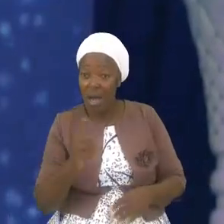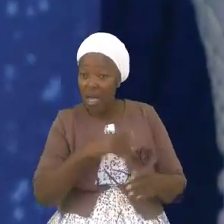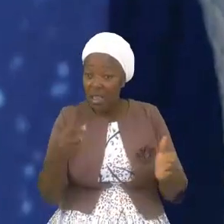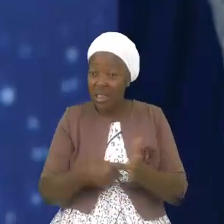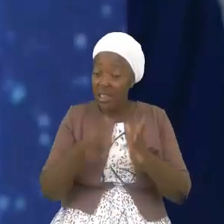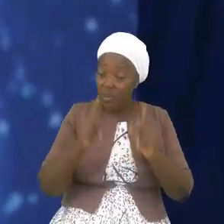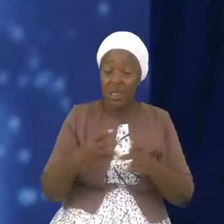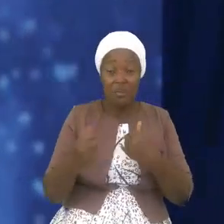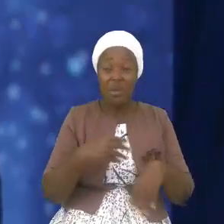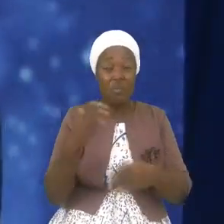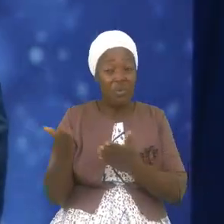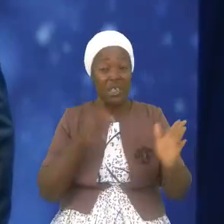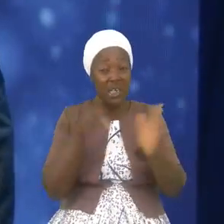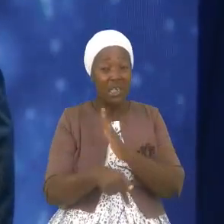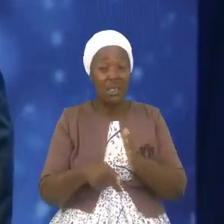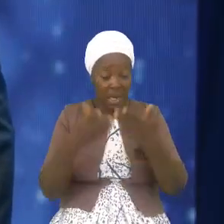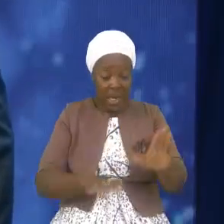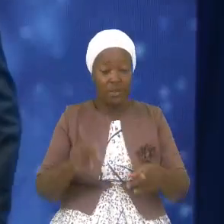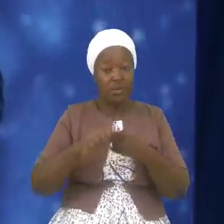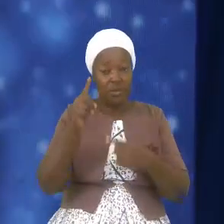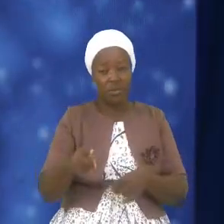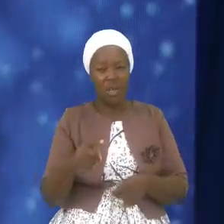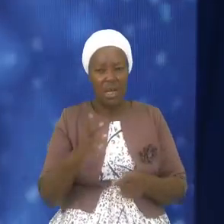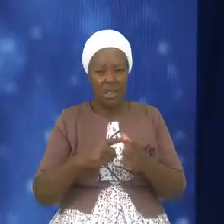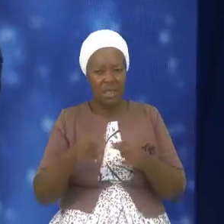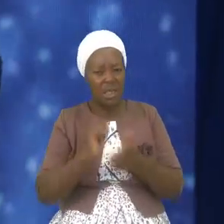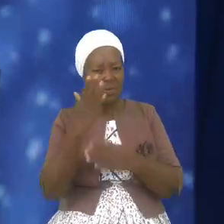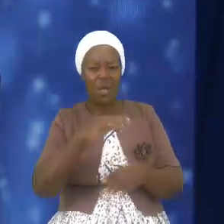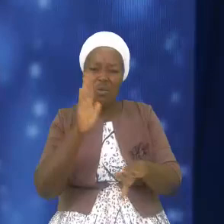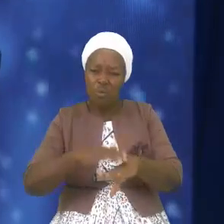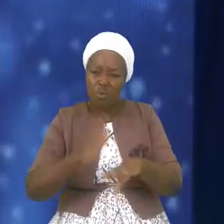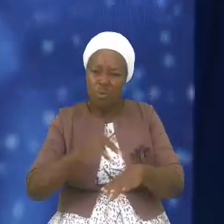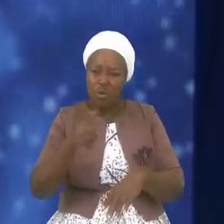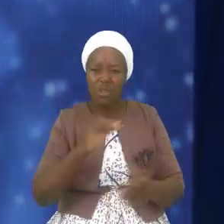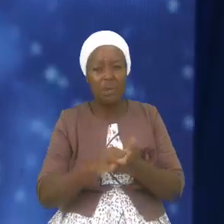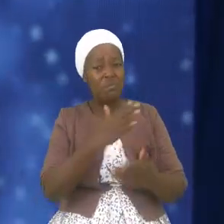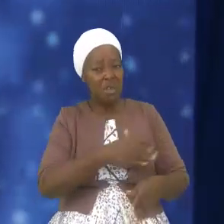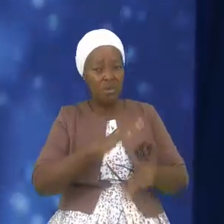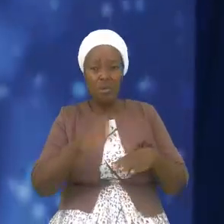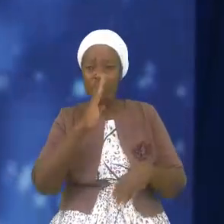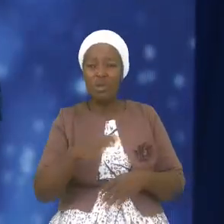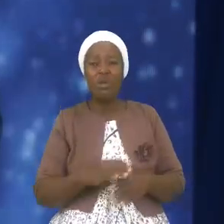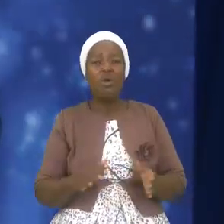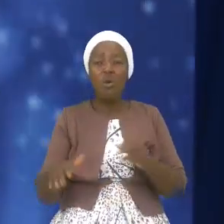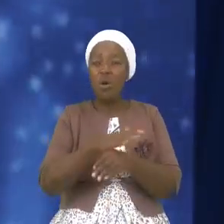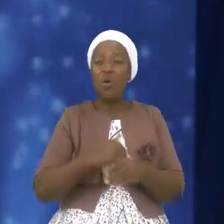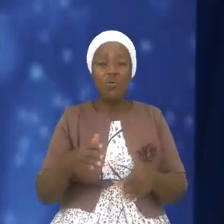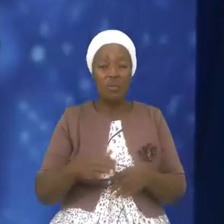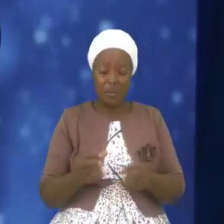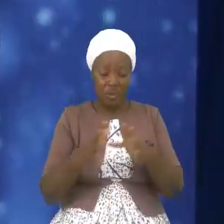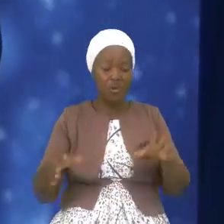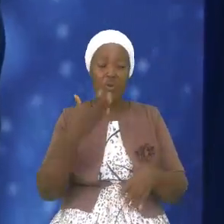not overmuch wicked neither. Be thou foolish. Why shouldest thou die before thy